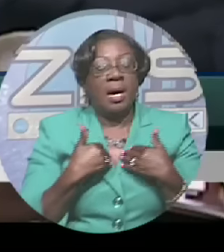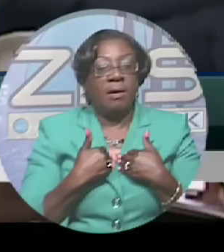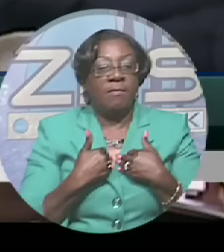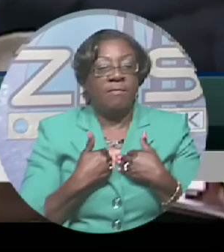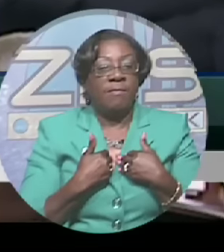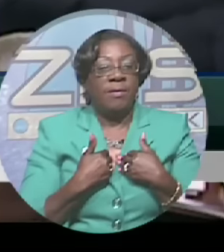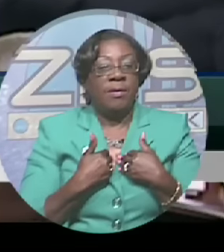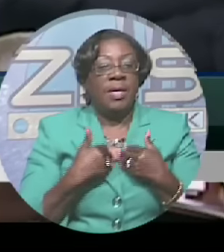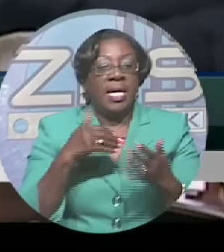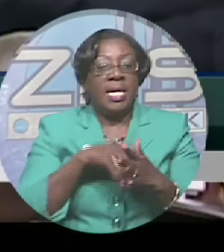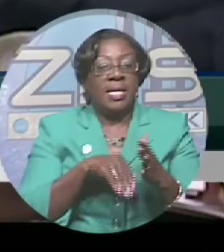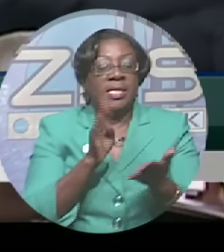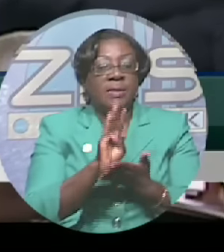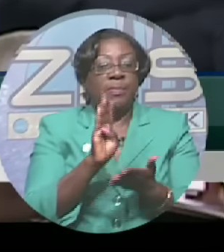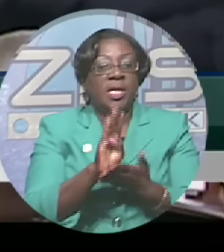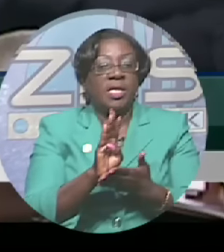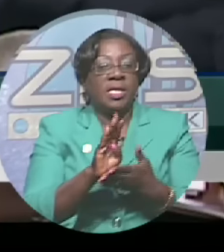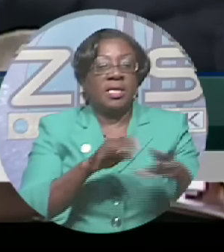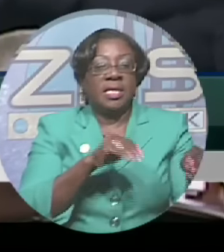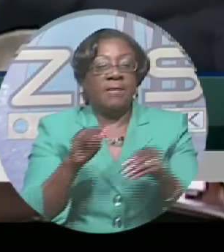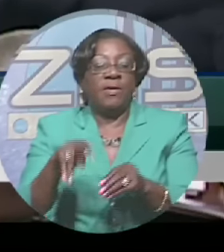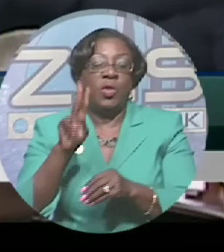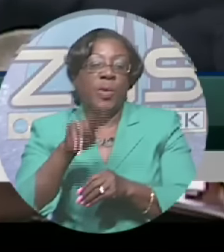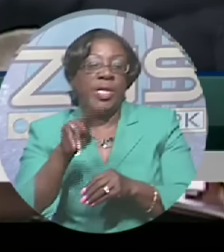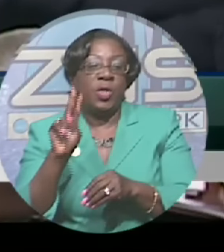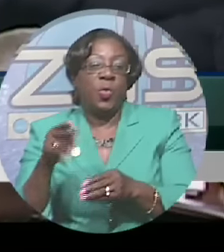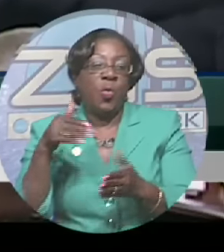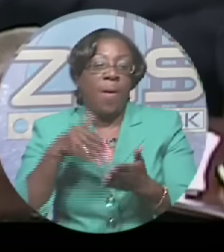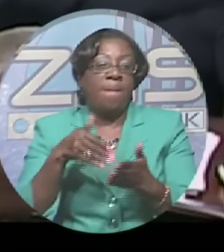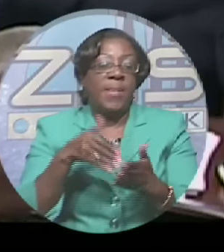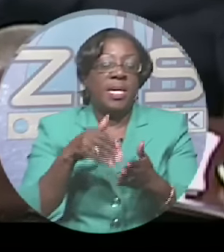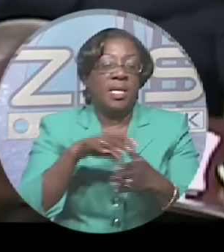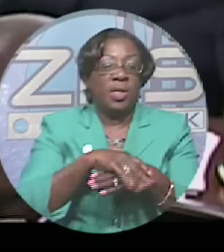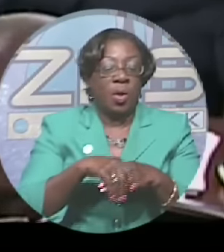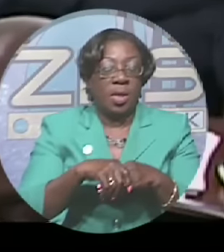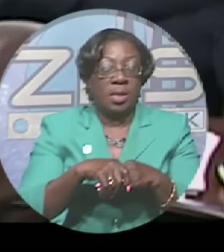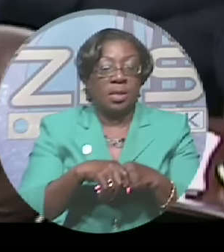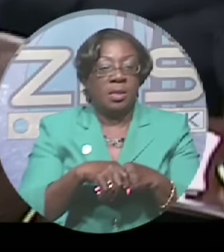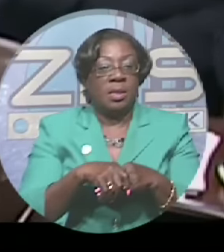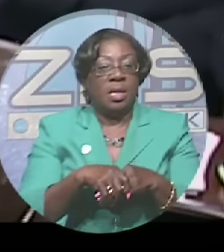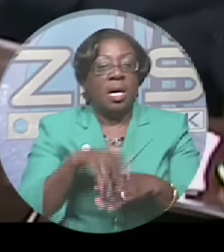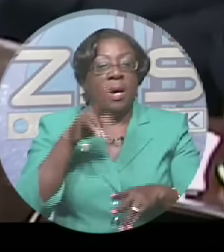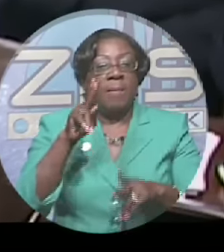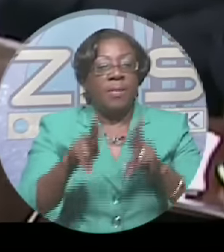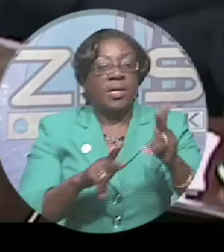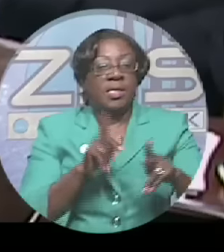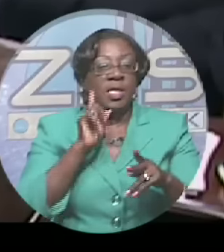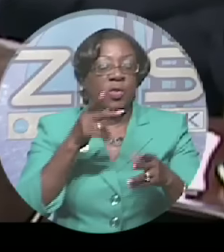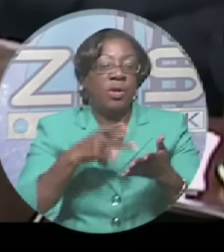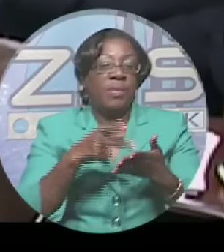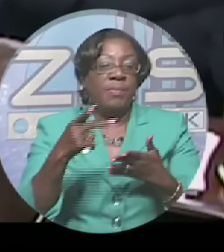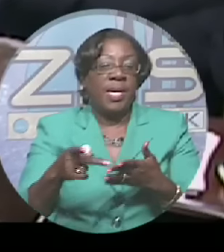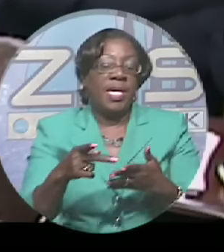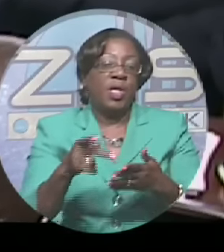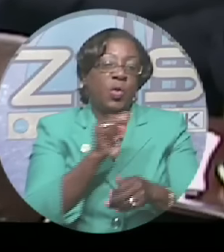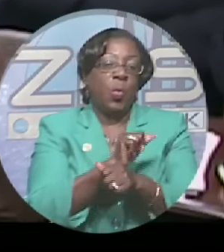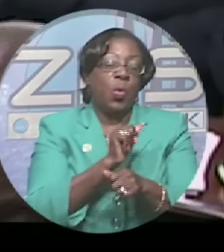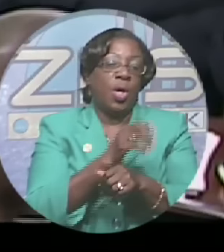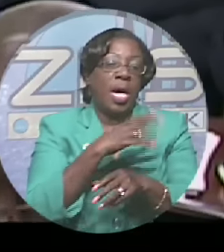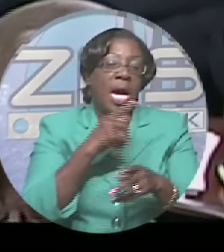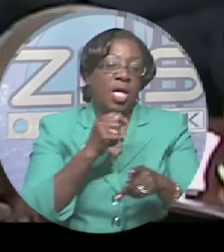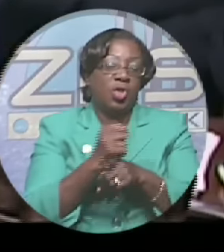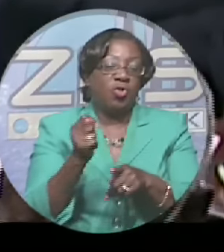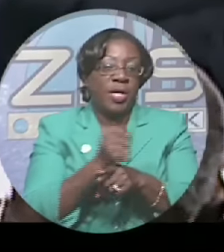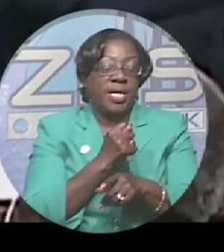in this budget allocated $22 million, Mr. Speaker, persons will be paid to work and train in a